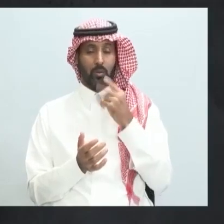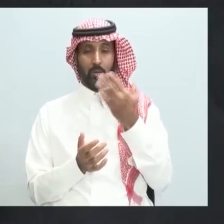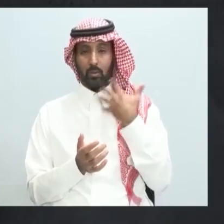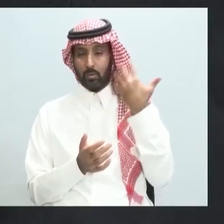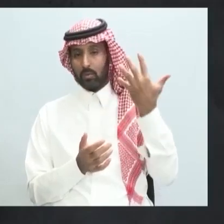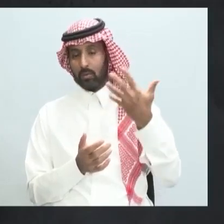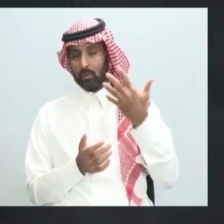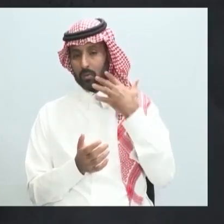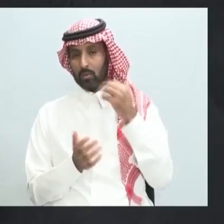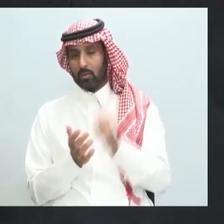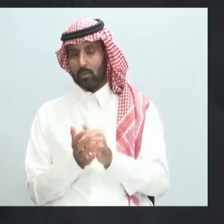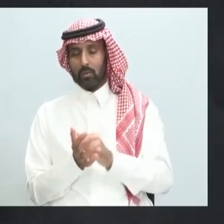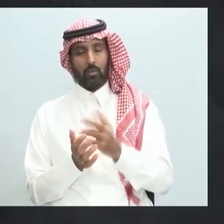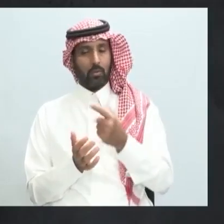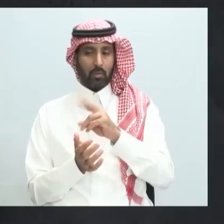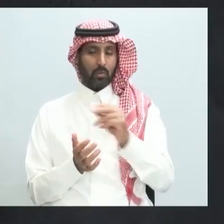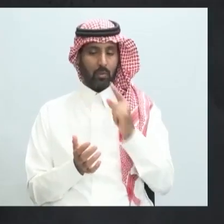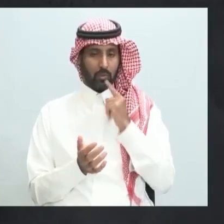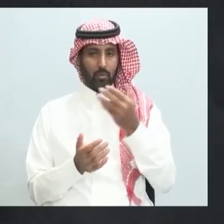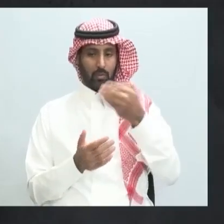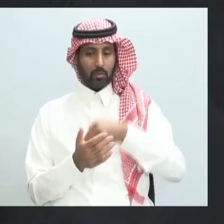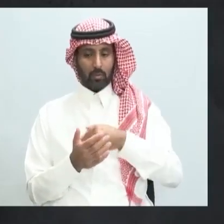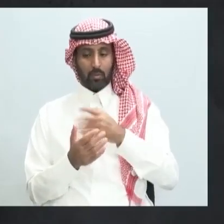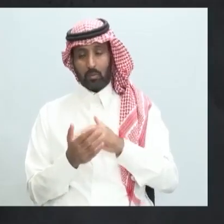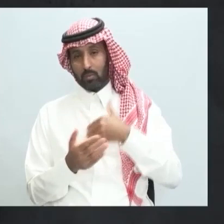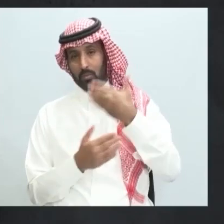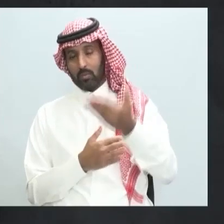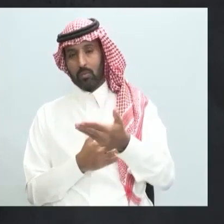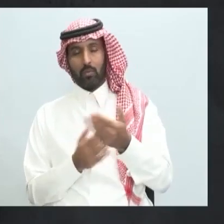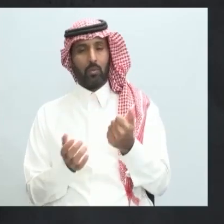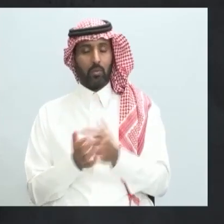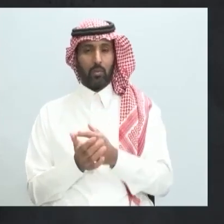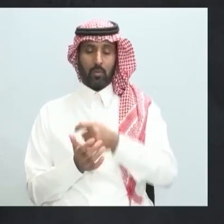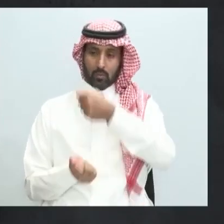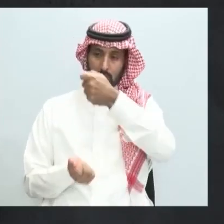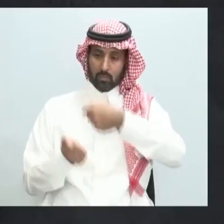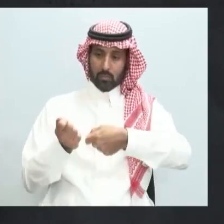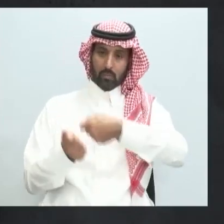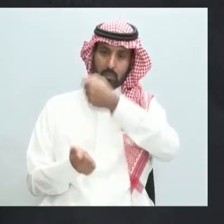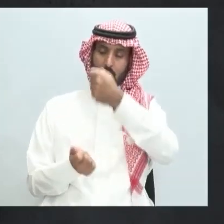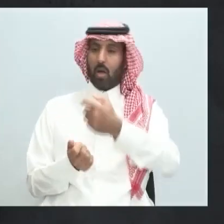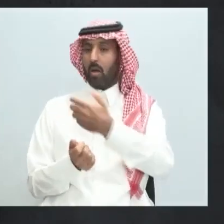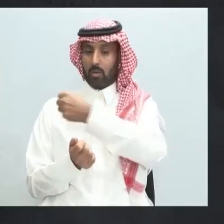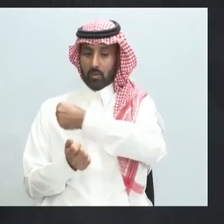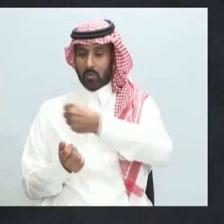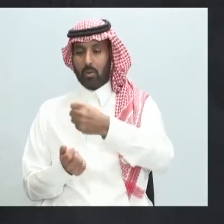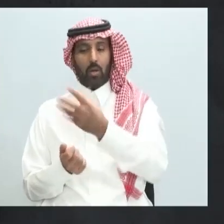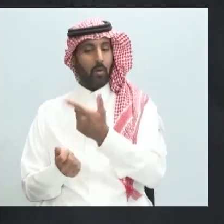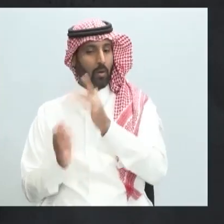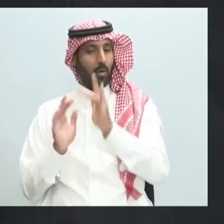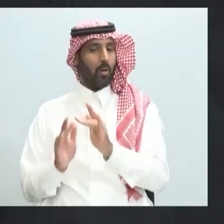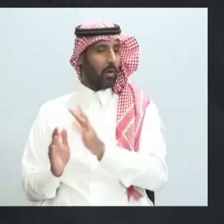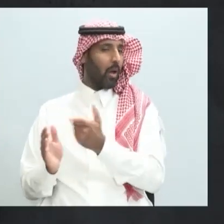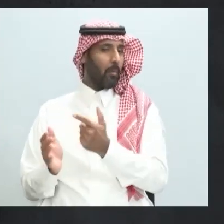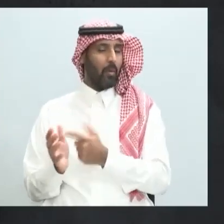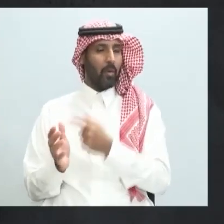dream home to look like from the inside and the outside? Maybe the painting, the number of windows, number of rooms, the